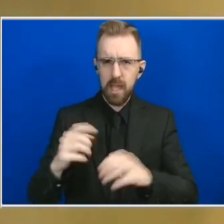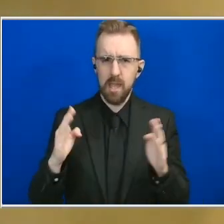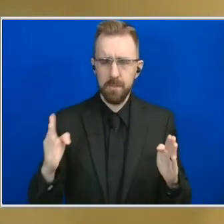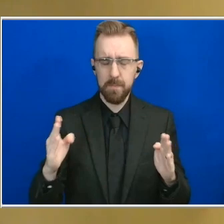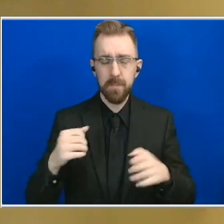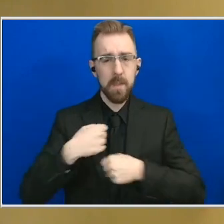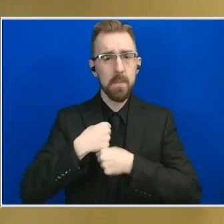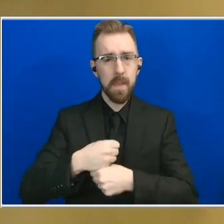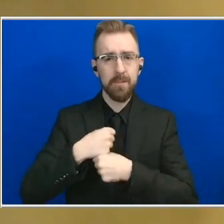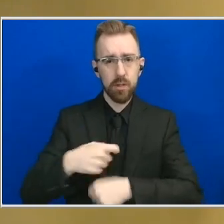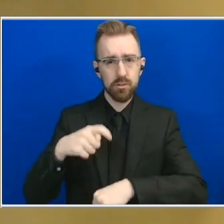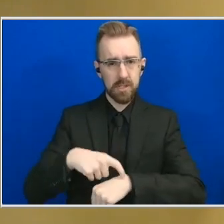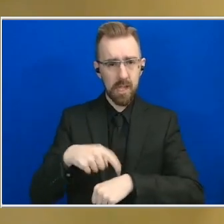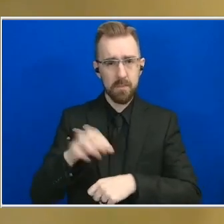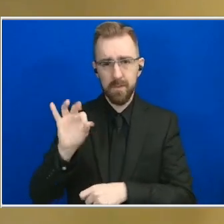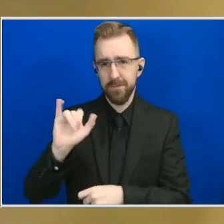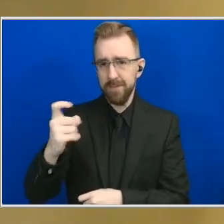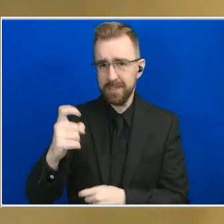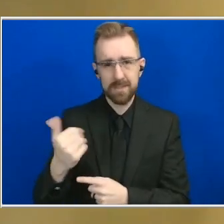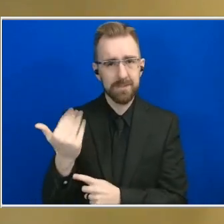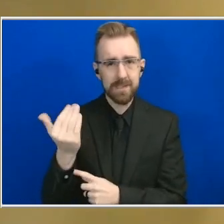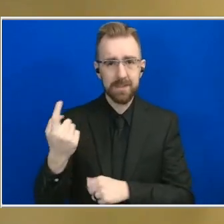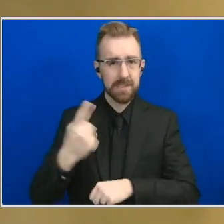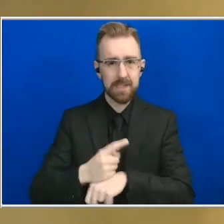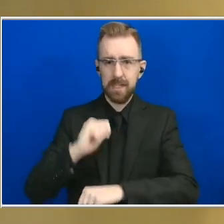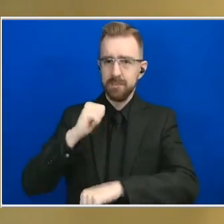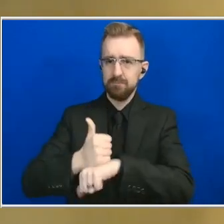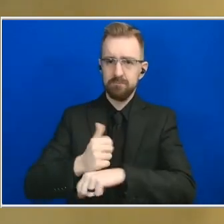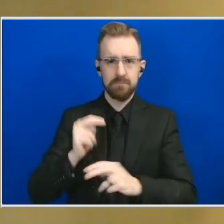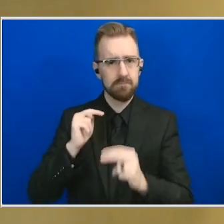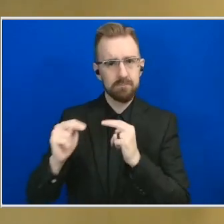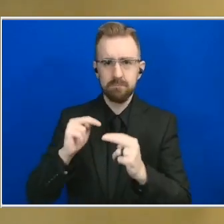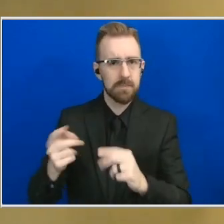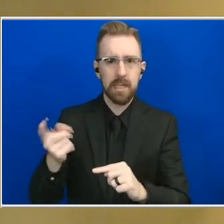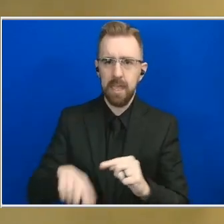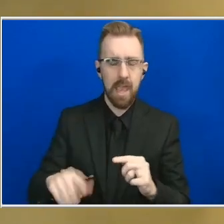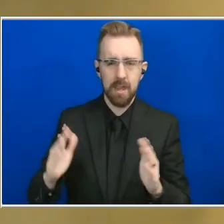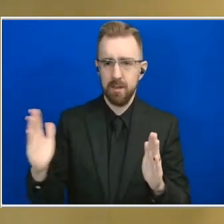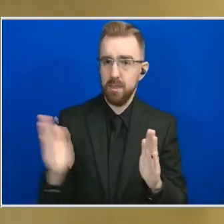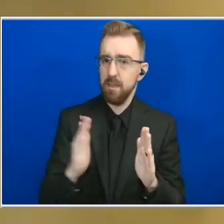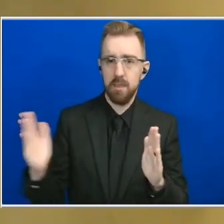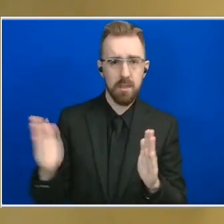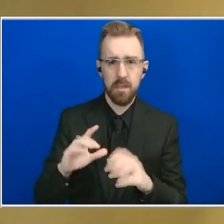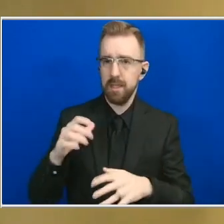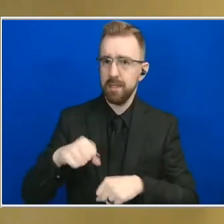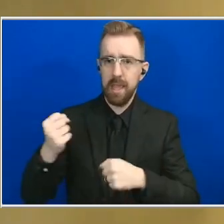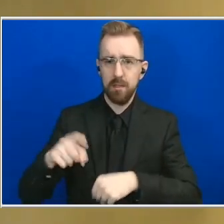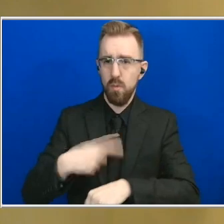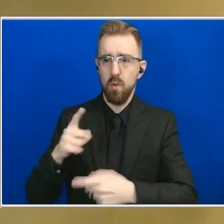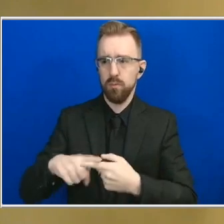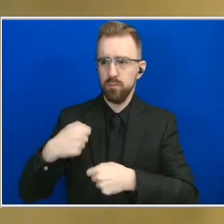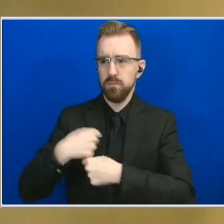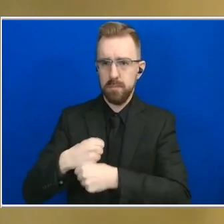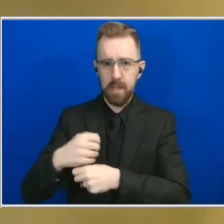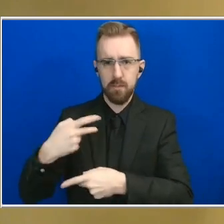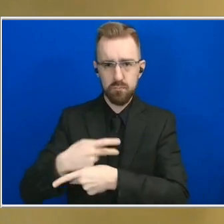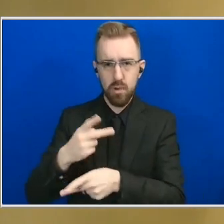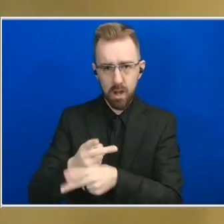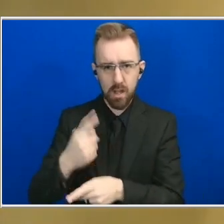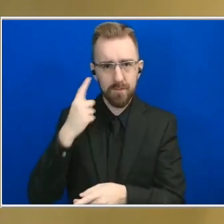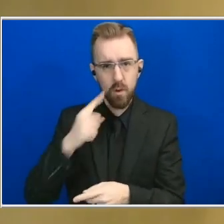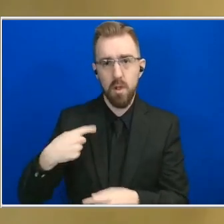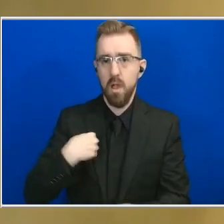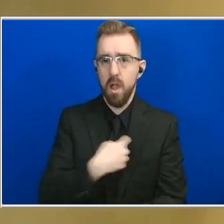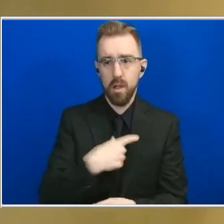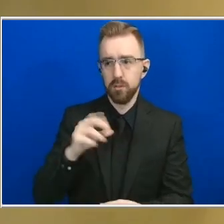manufacturing time is fixed. It's 15 days. That's non-negotiable. It's going to take that long to make product. It takes them that long to make product for us or anybody